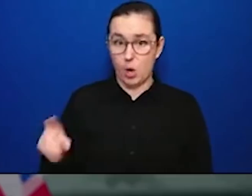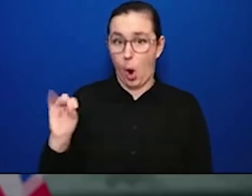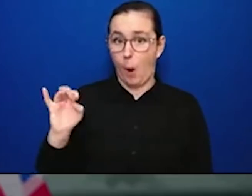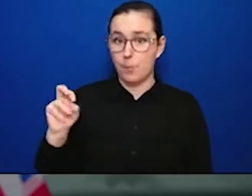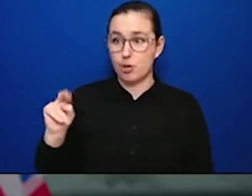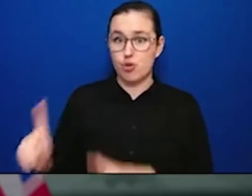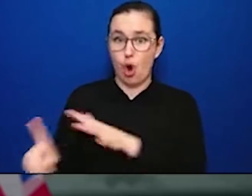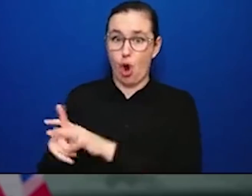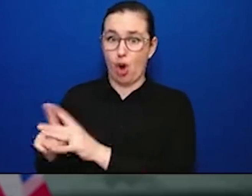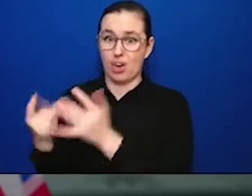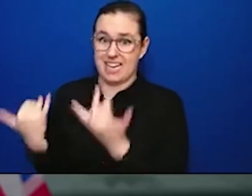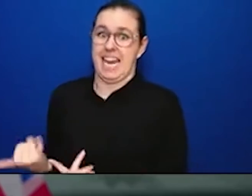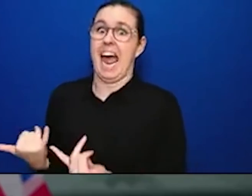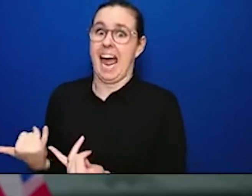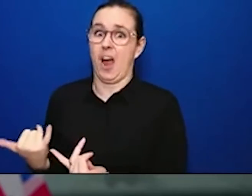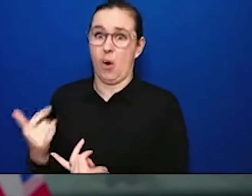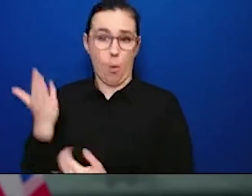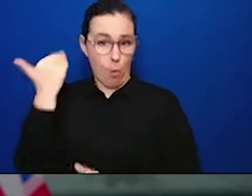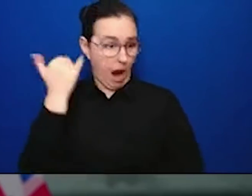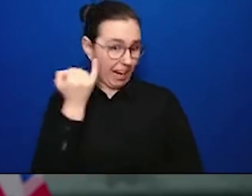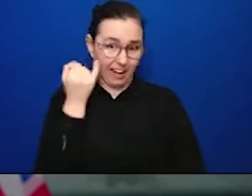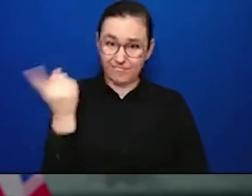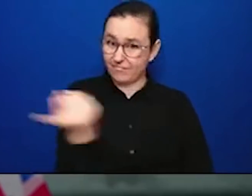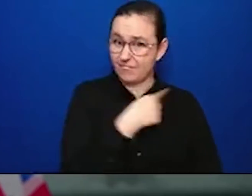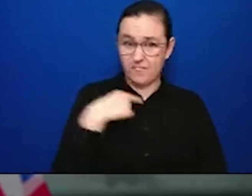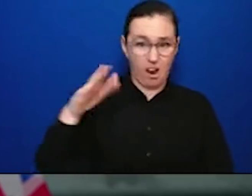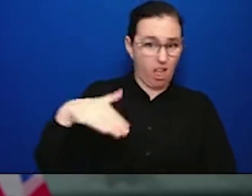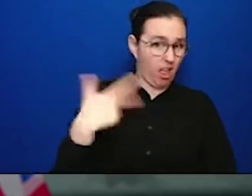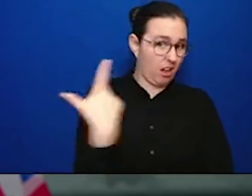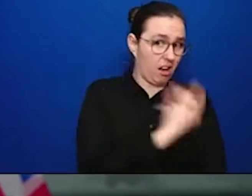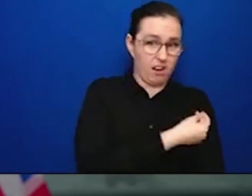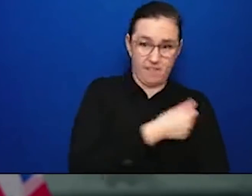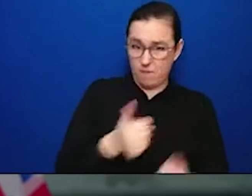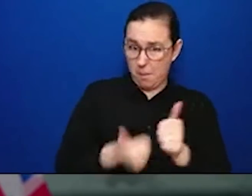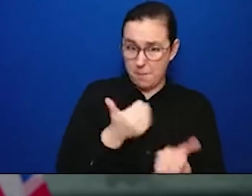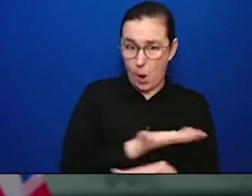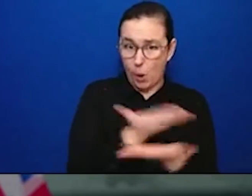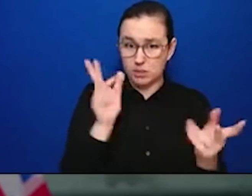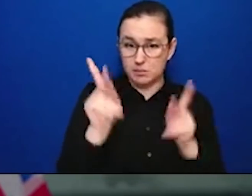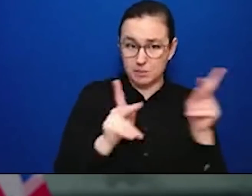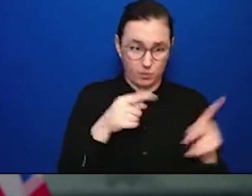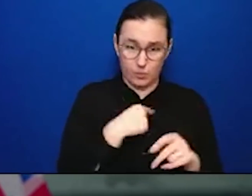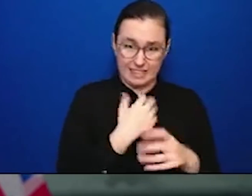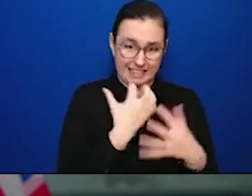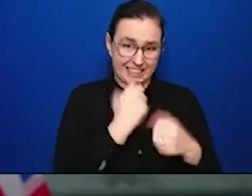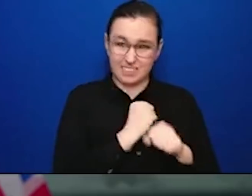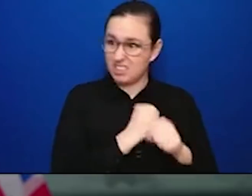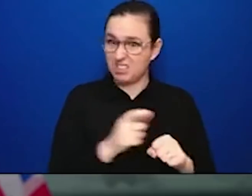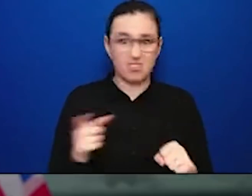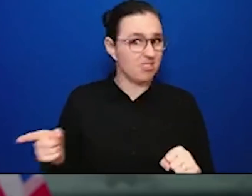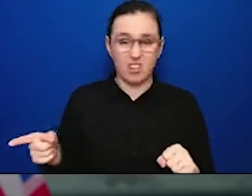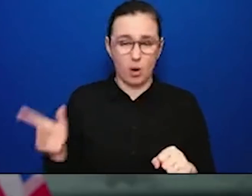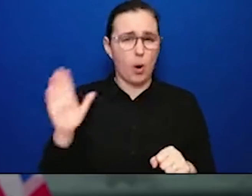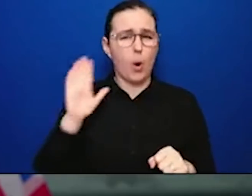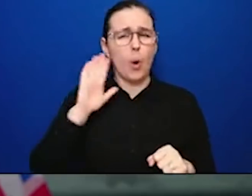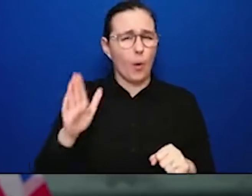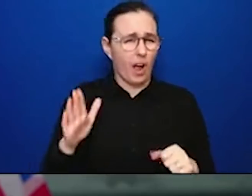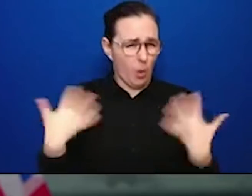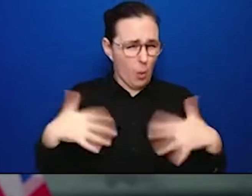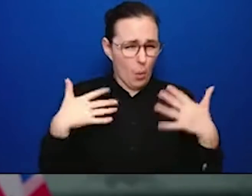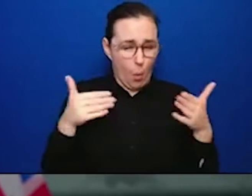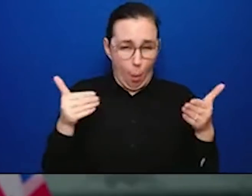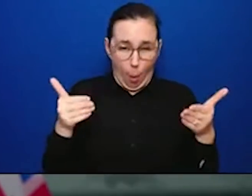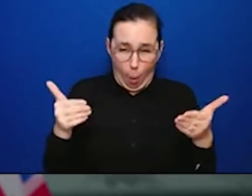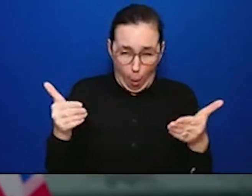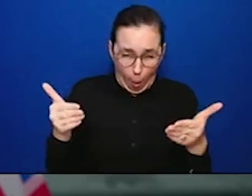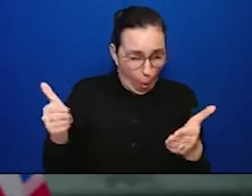have the protection that we have in such a large part of the population from vaccination, we would be in very, very challenging situations.